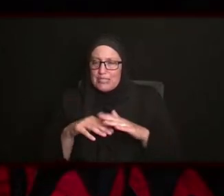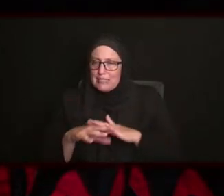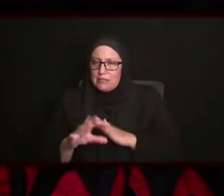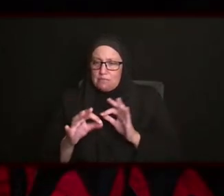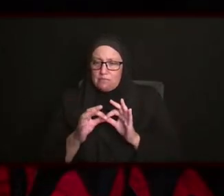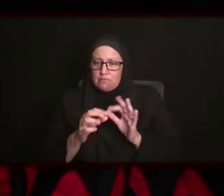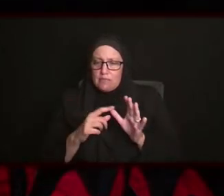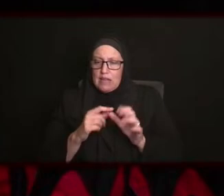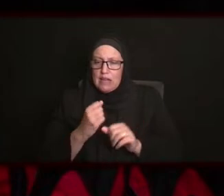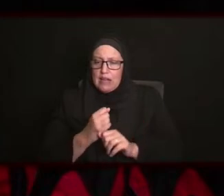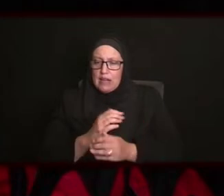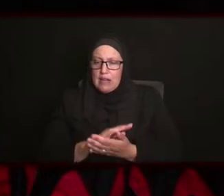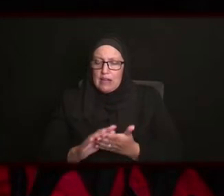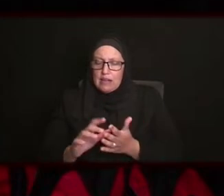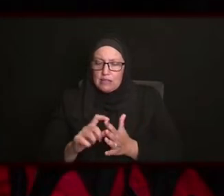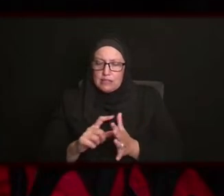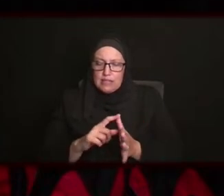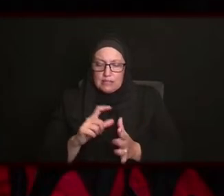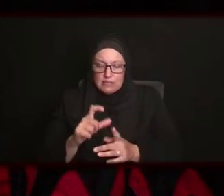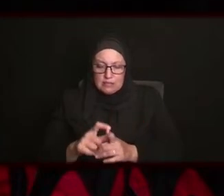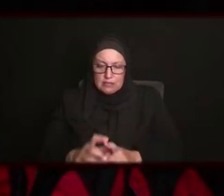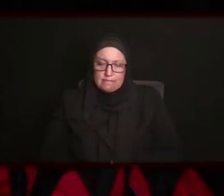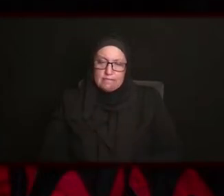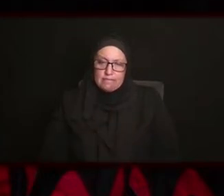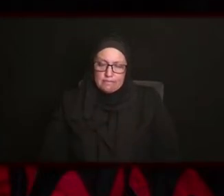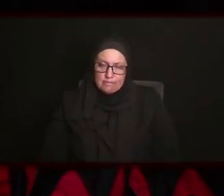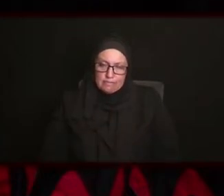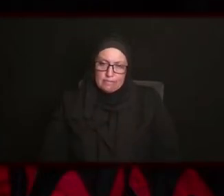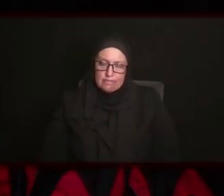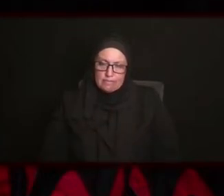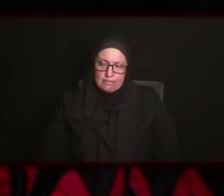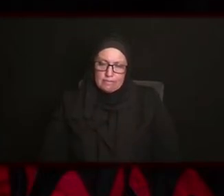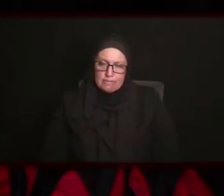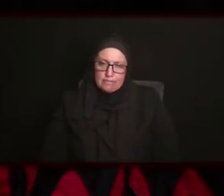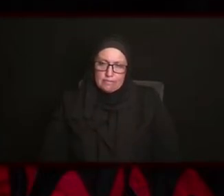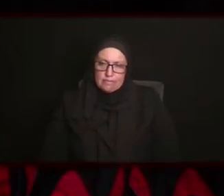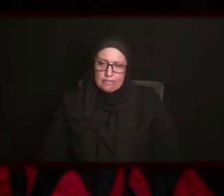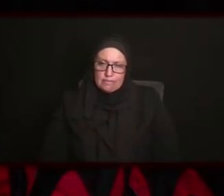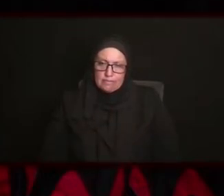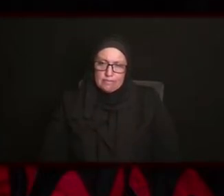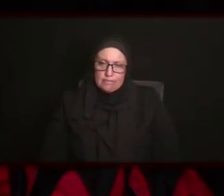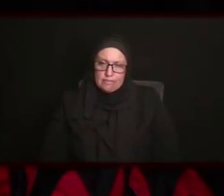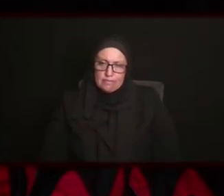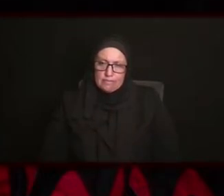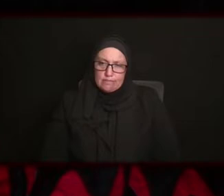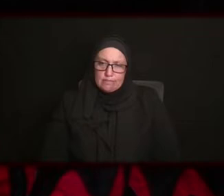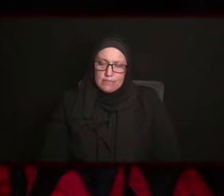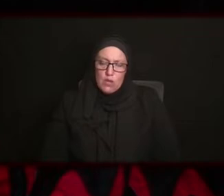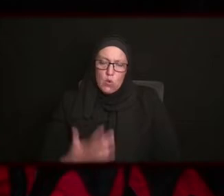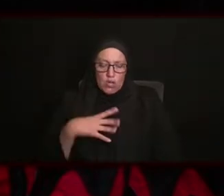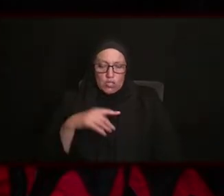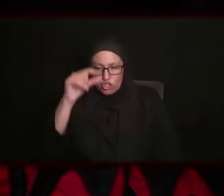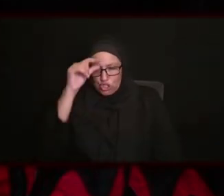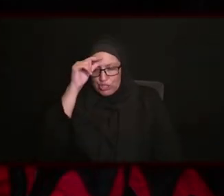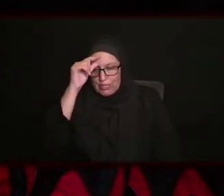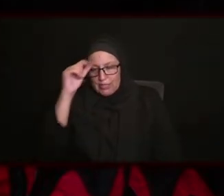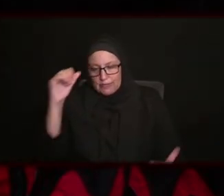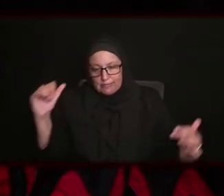Baghdad for 3 days so that the Shia could gather and mourn for the